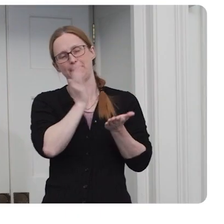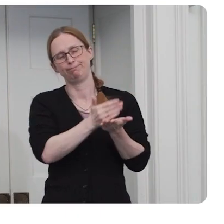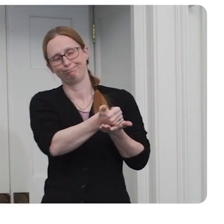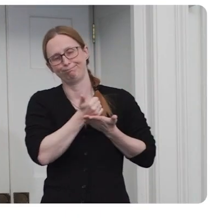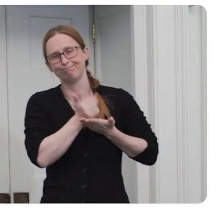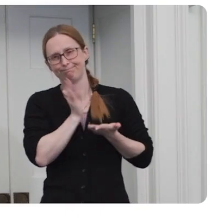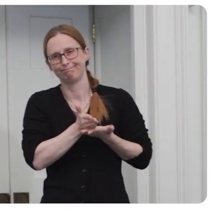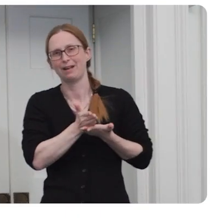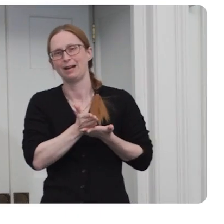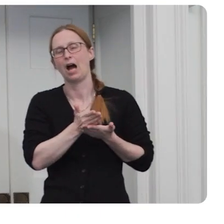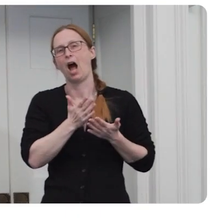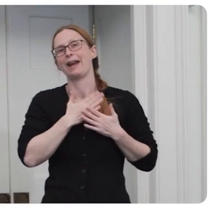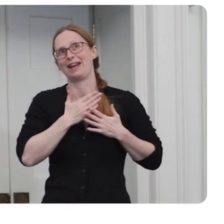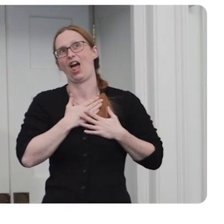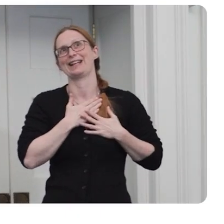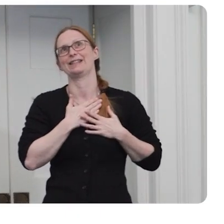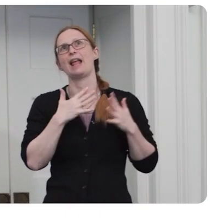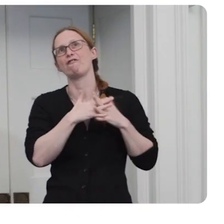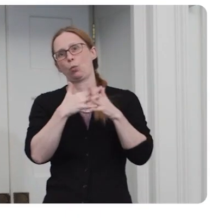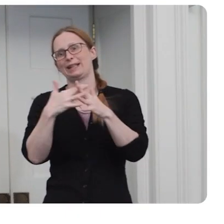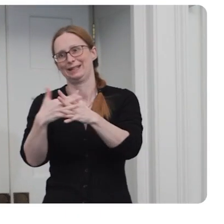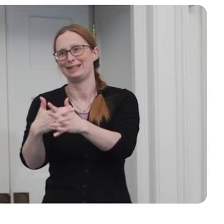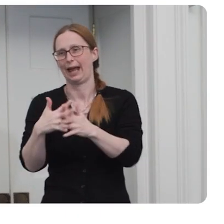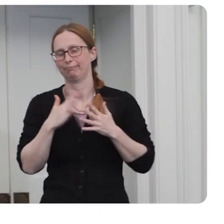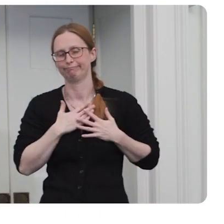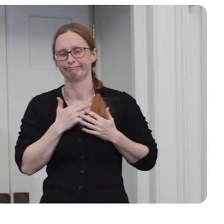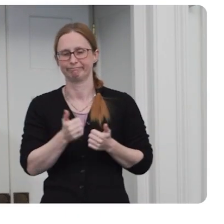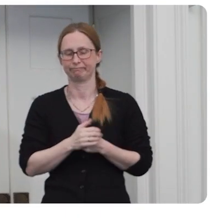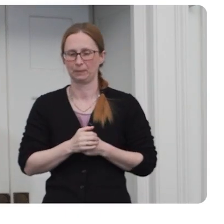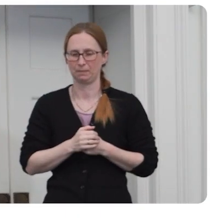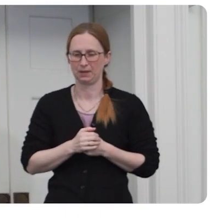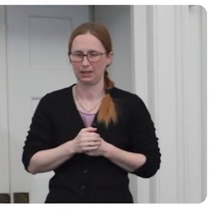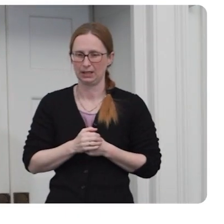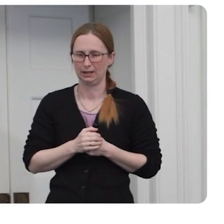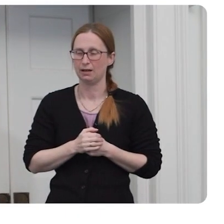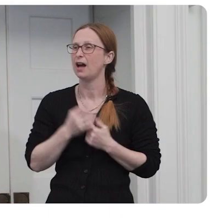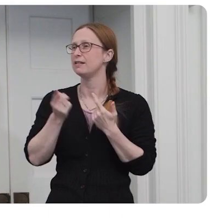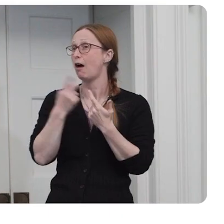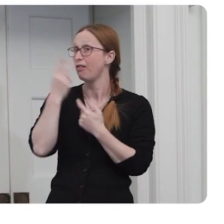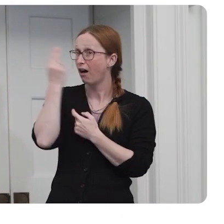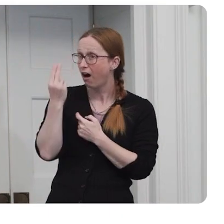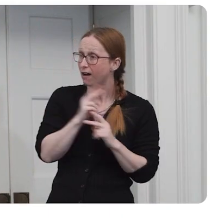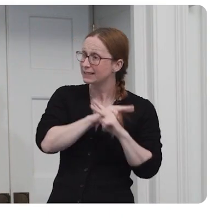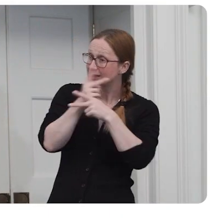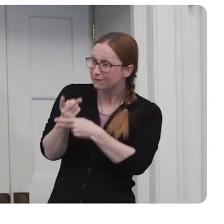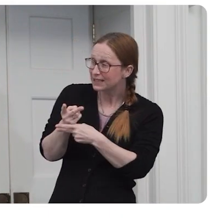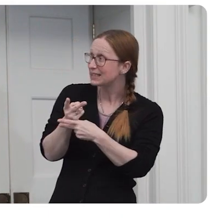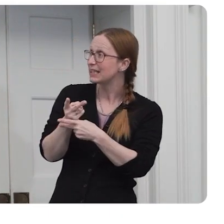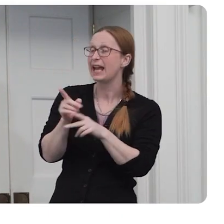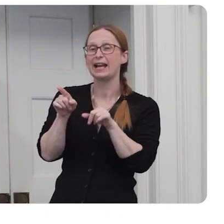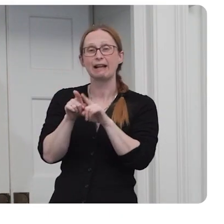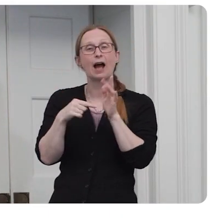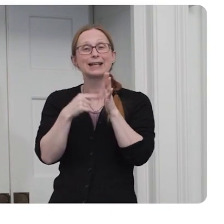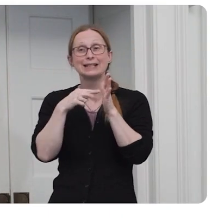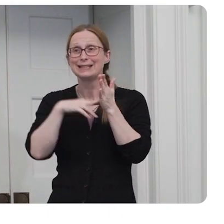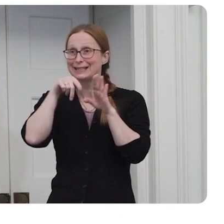Simon, you're supposed to visit me every day. Every Wednesday you are. when other artists come,